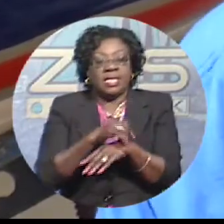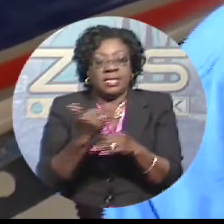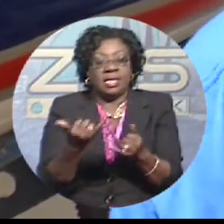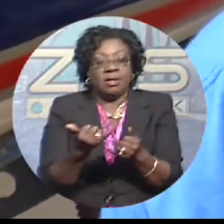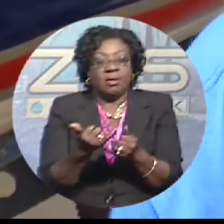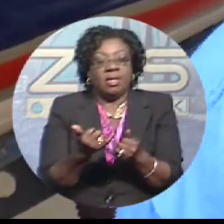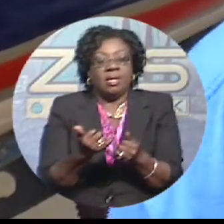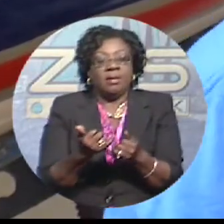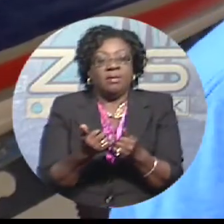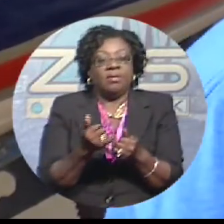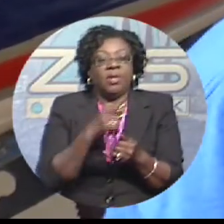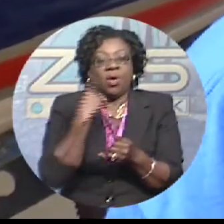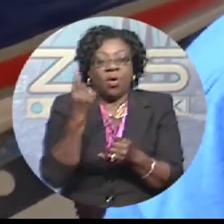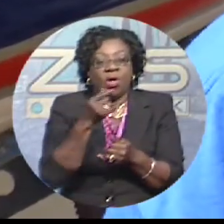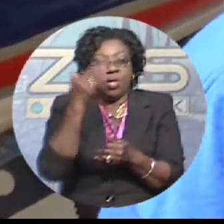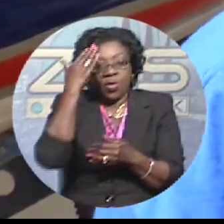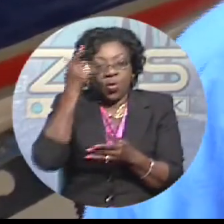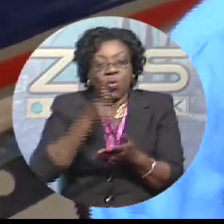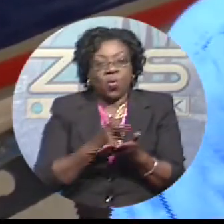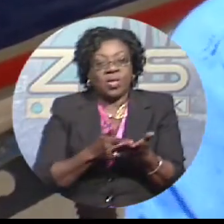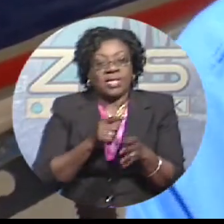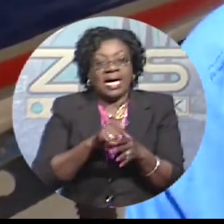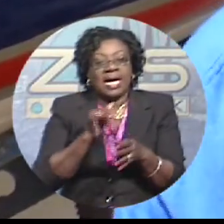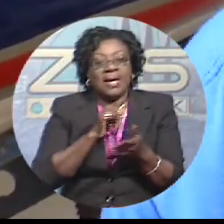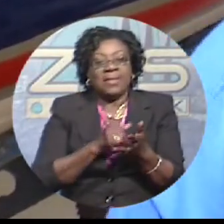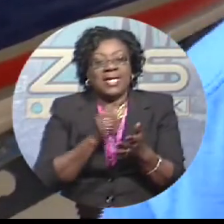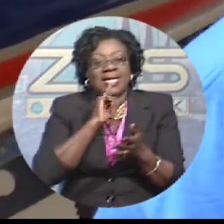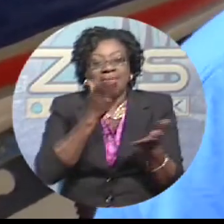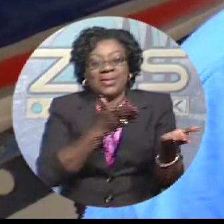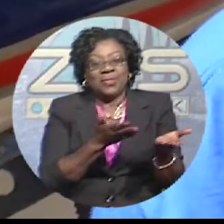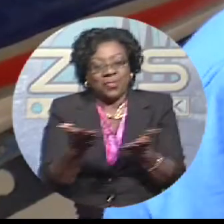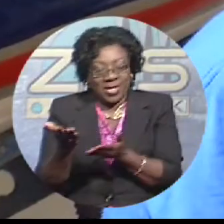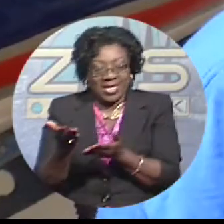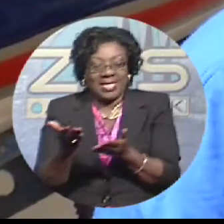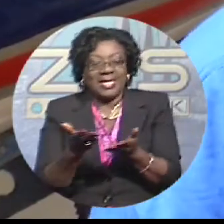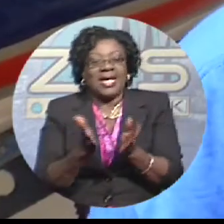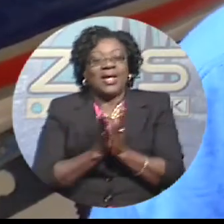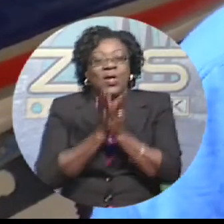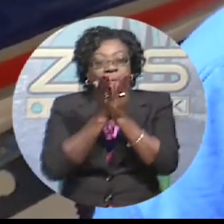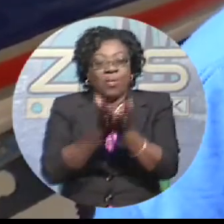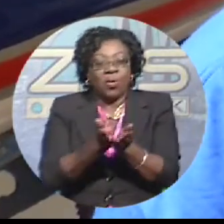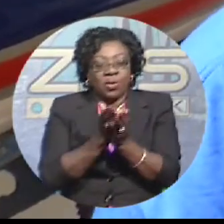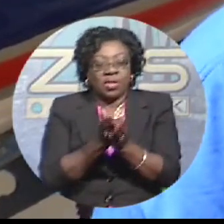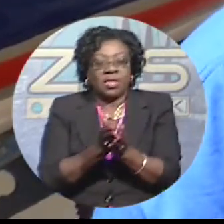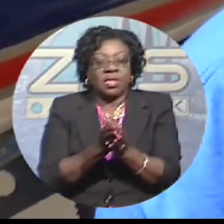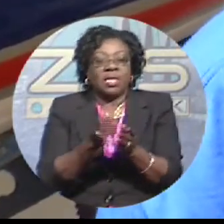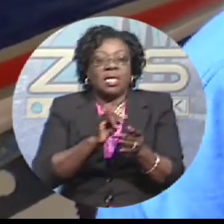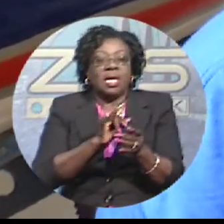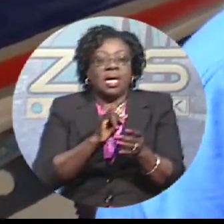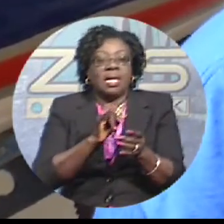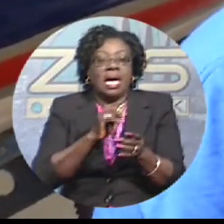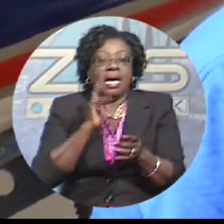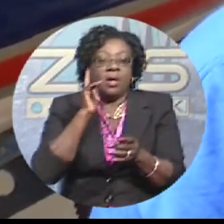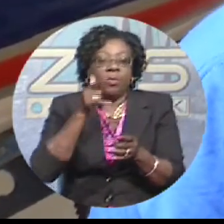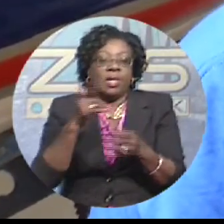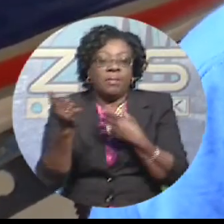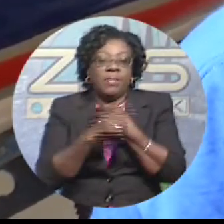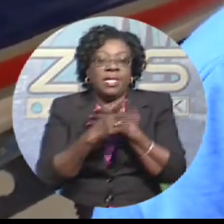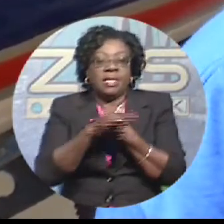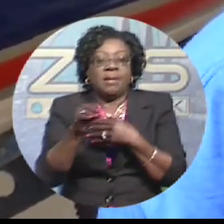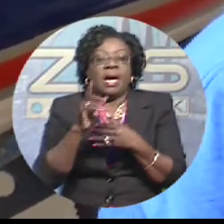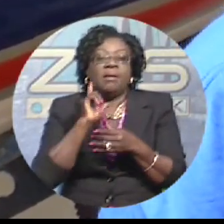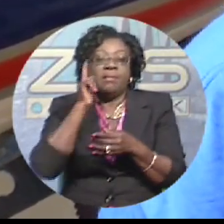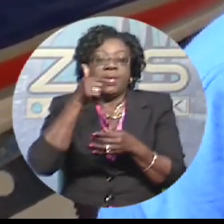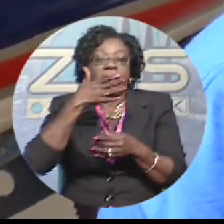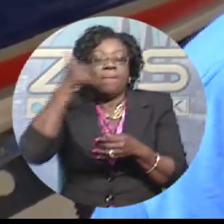and after that we'll all know what time it is. Bring Stefan. I know he's considered the best skipper in the C class at